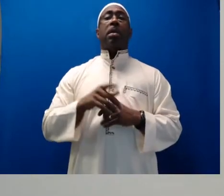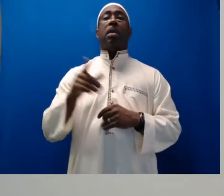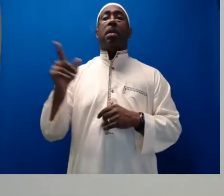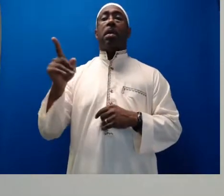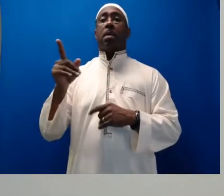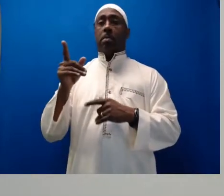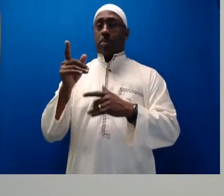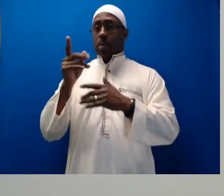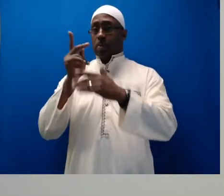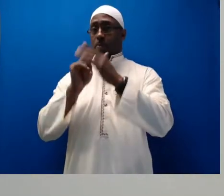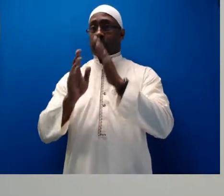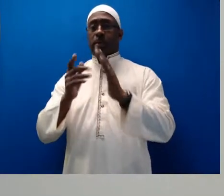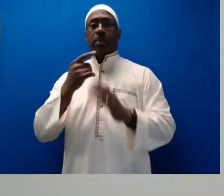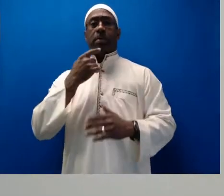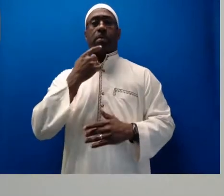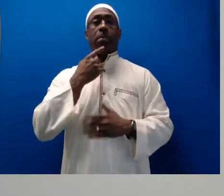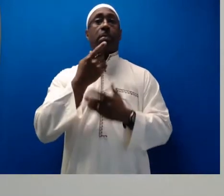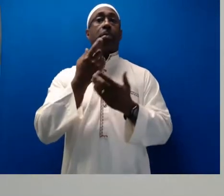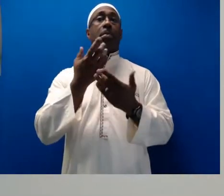says, Ya